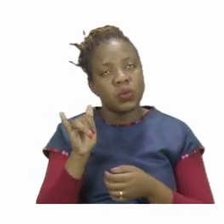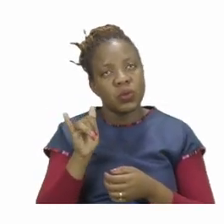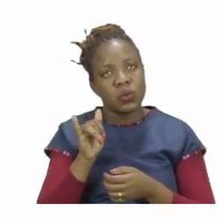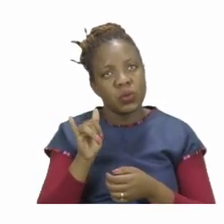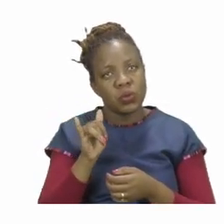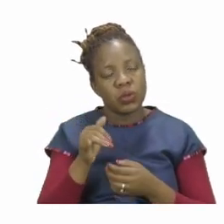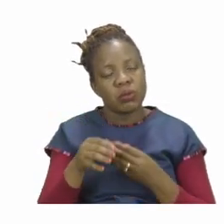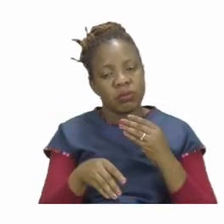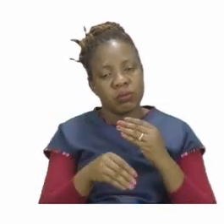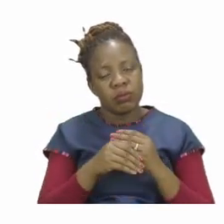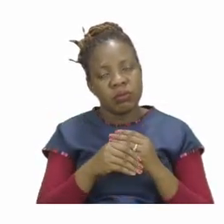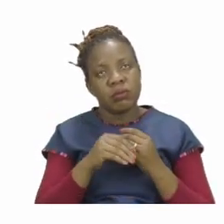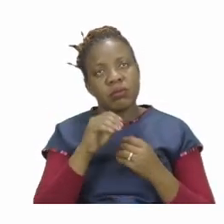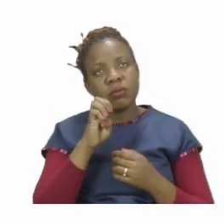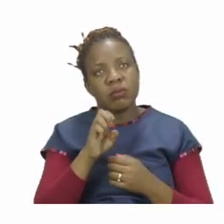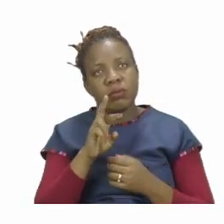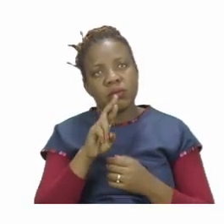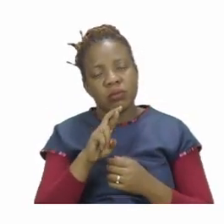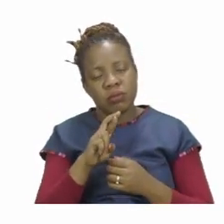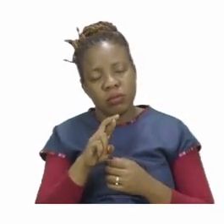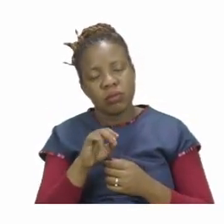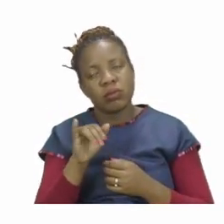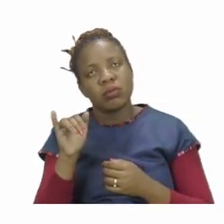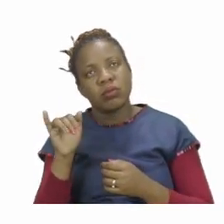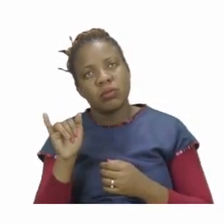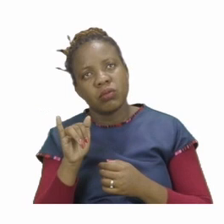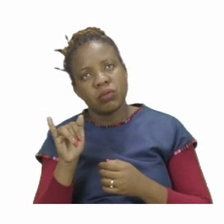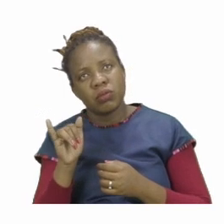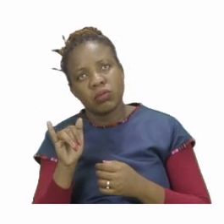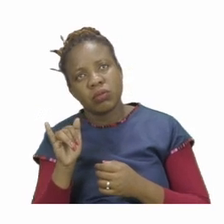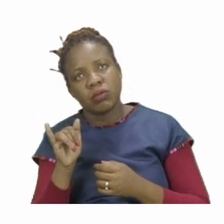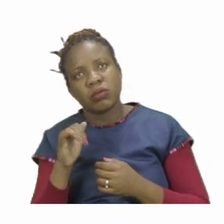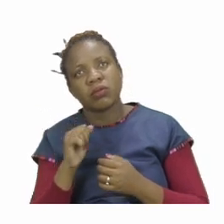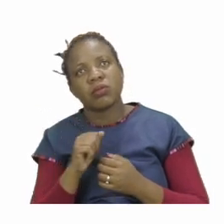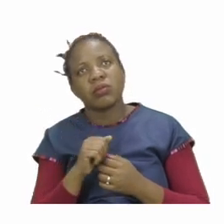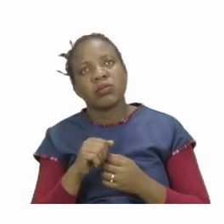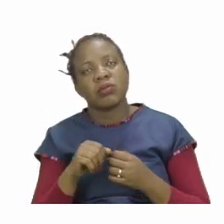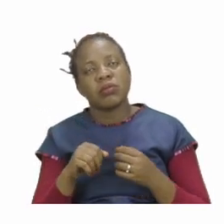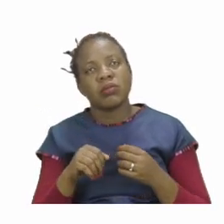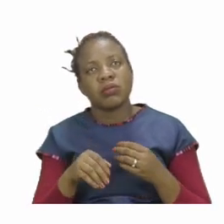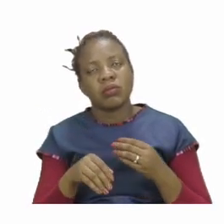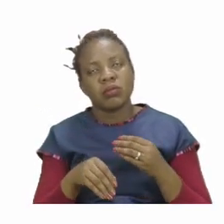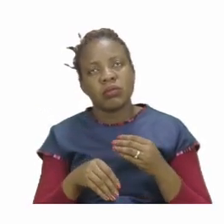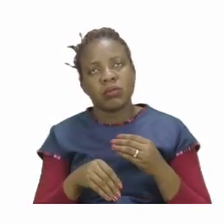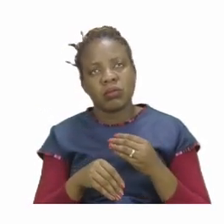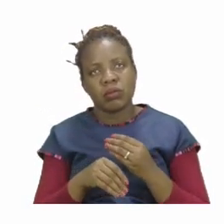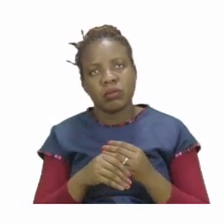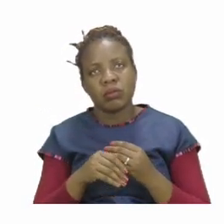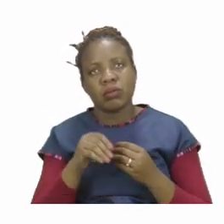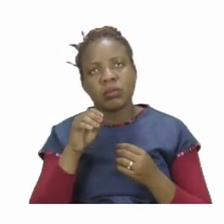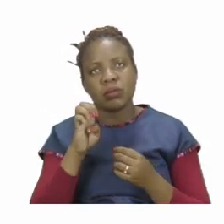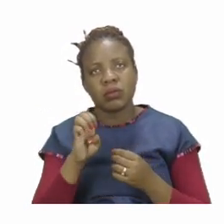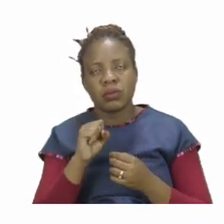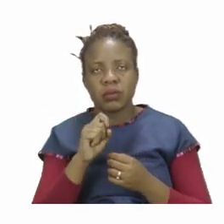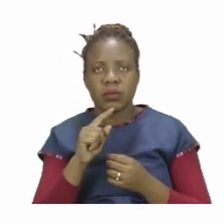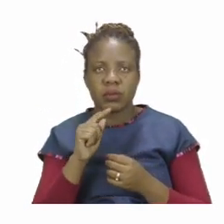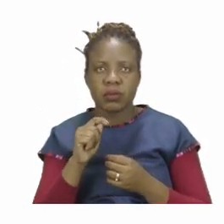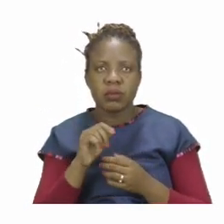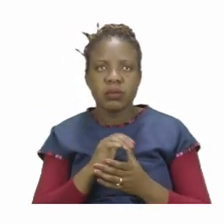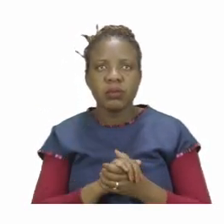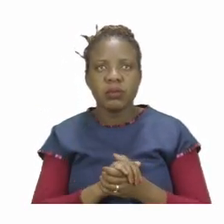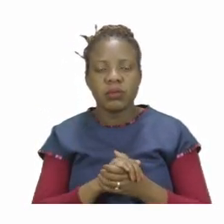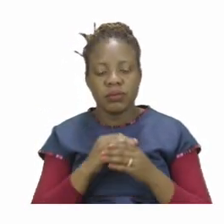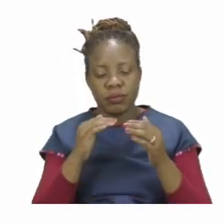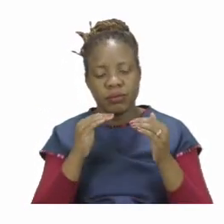other comparisons for each one of these words are. Now let's quickly have a look at